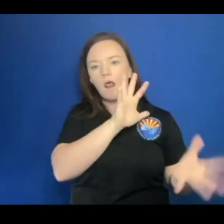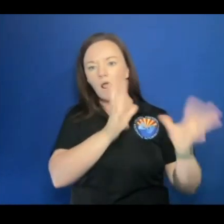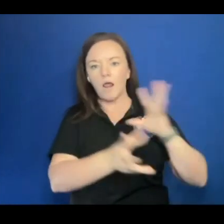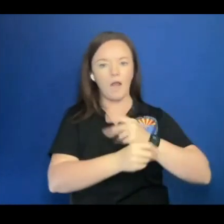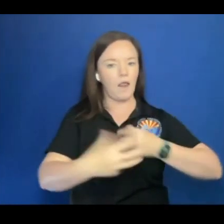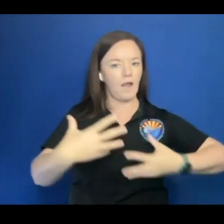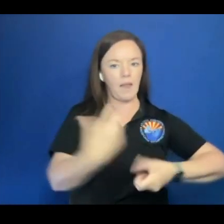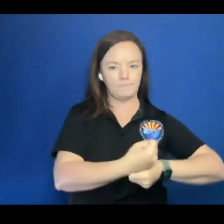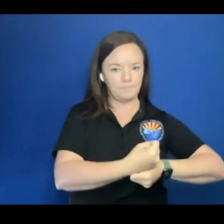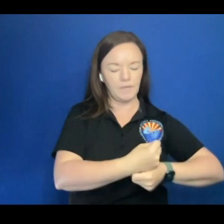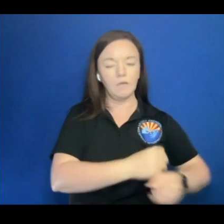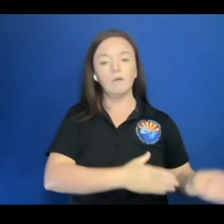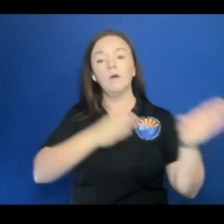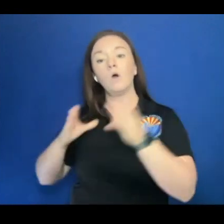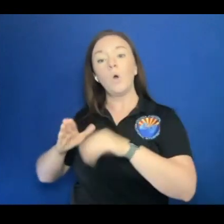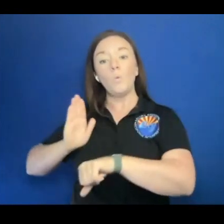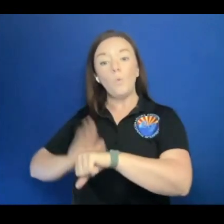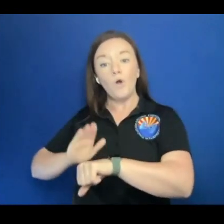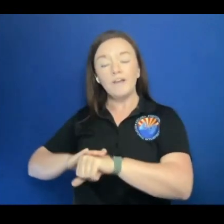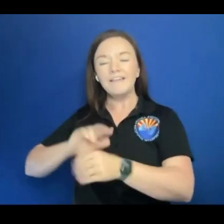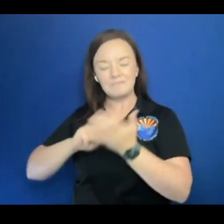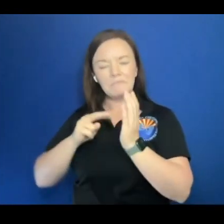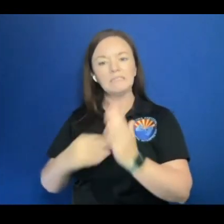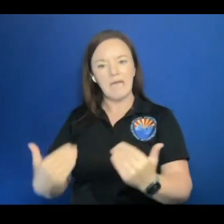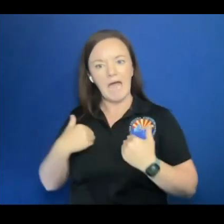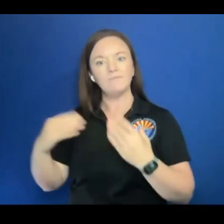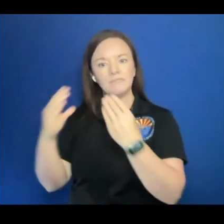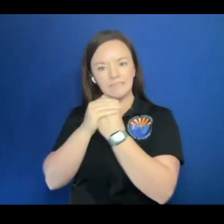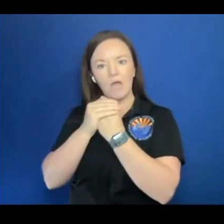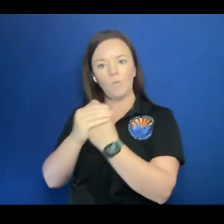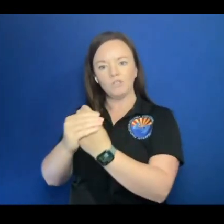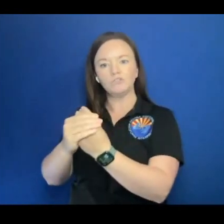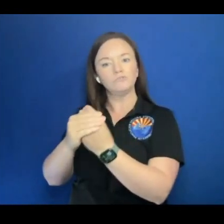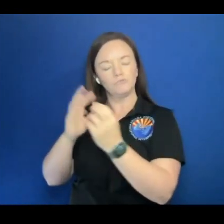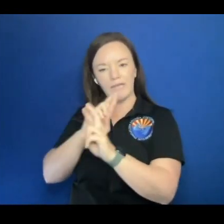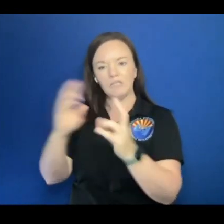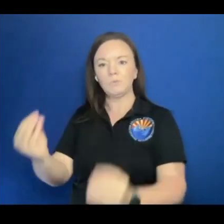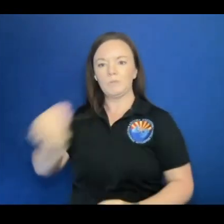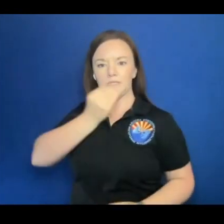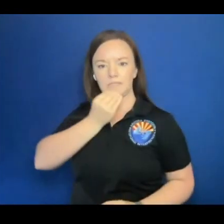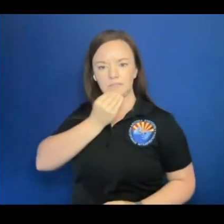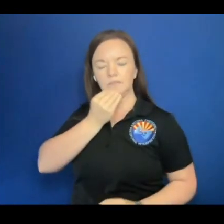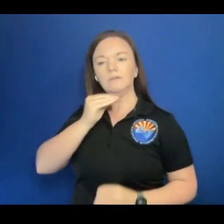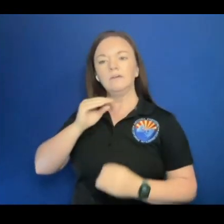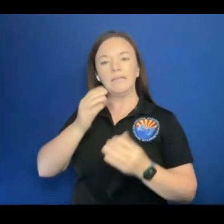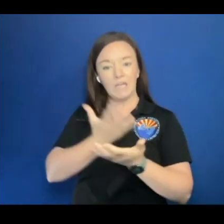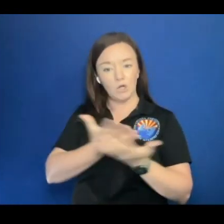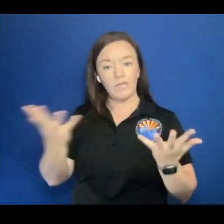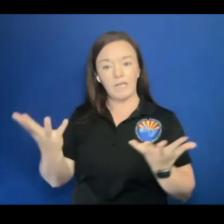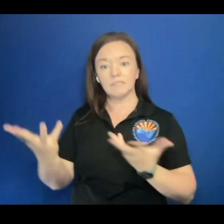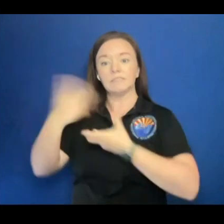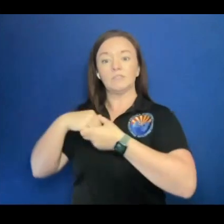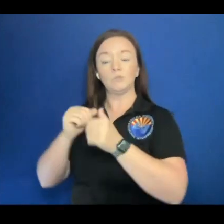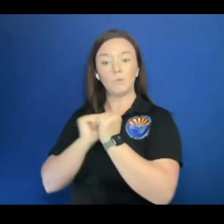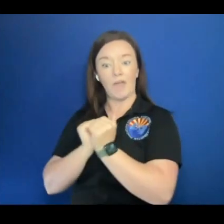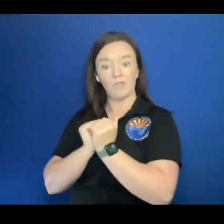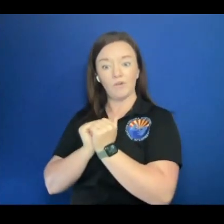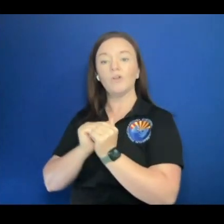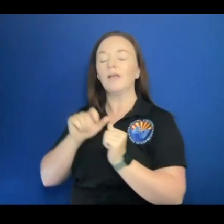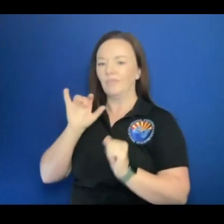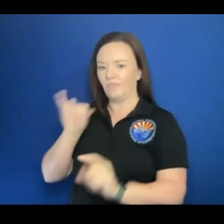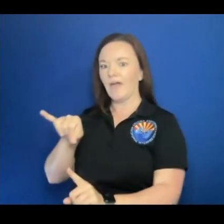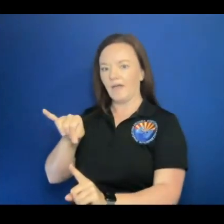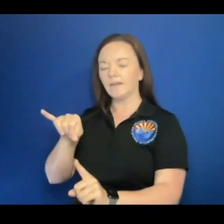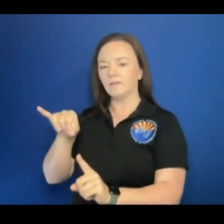means your sandwich is made. All ingredients have come together, and that's what we're waiting on. So we've got the ingredients, but it hasn't been made yet.